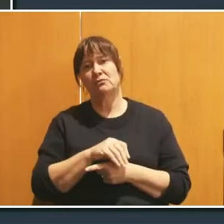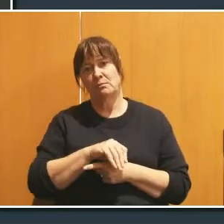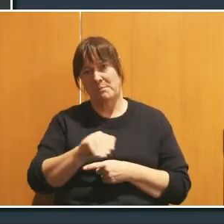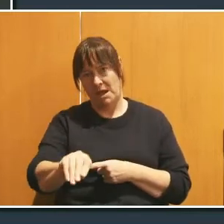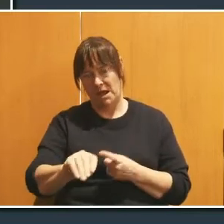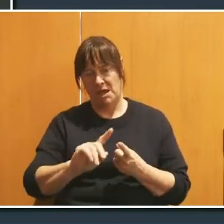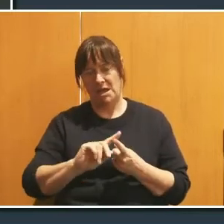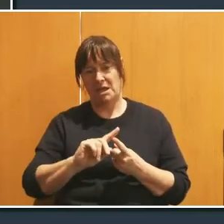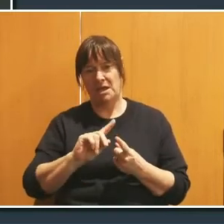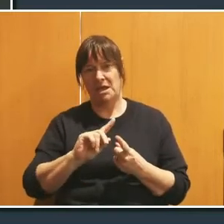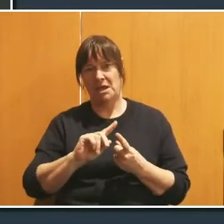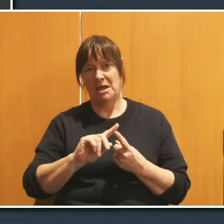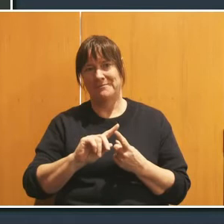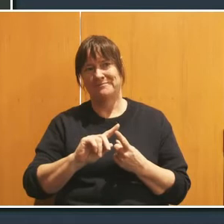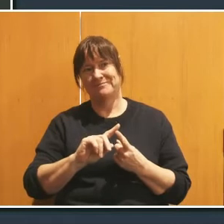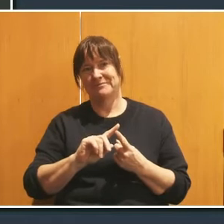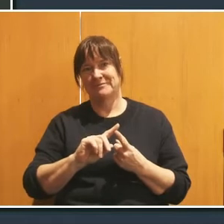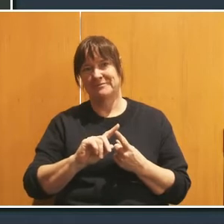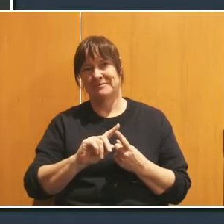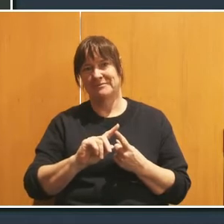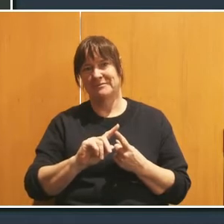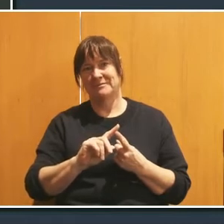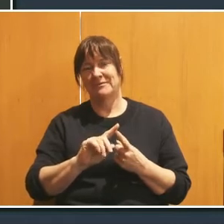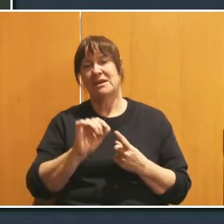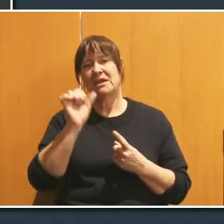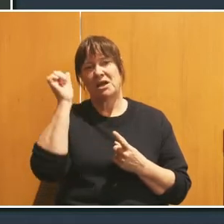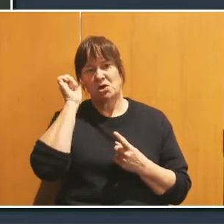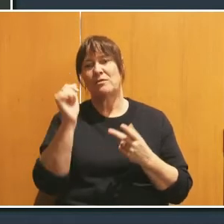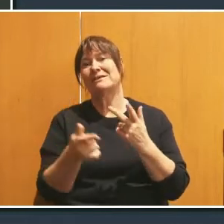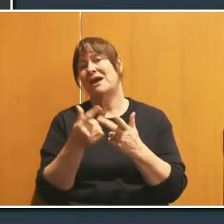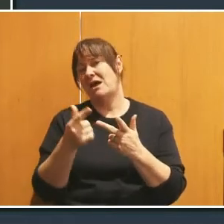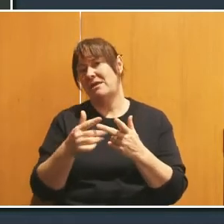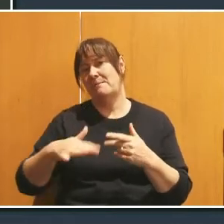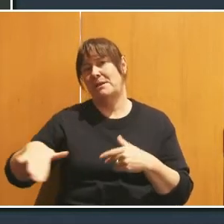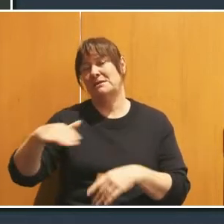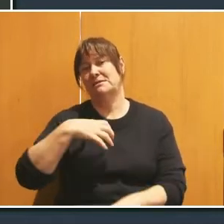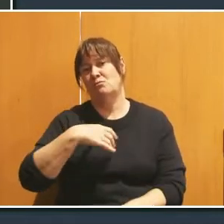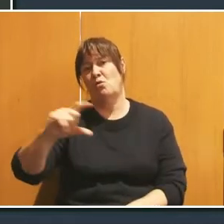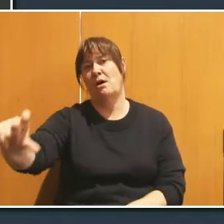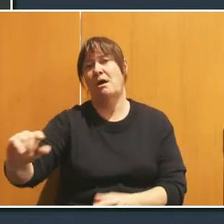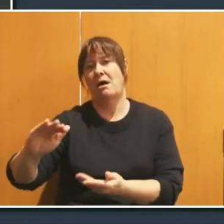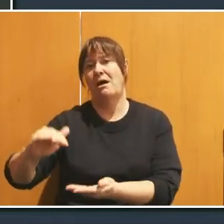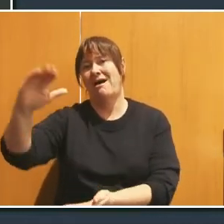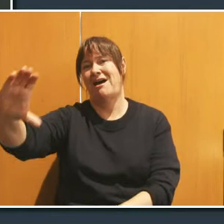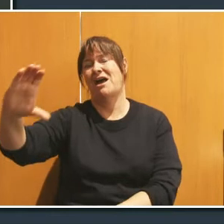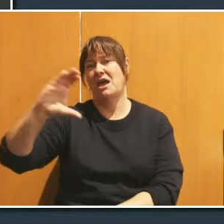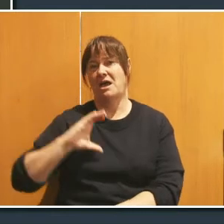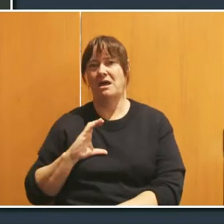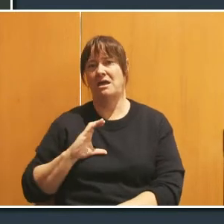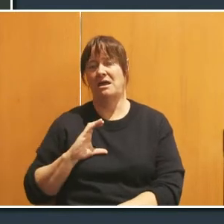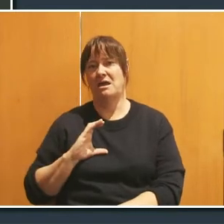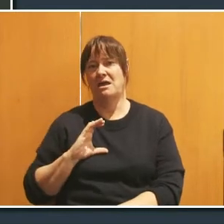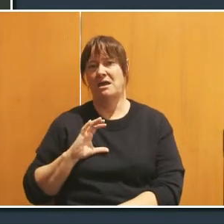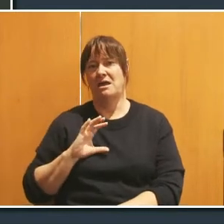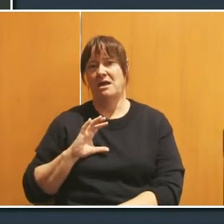know we probably don't have as big of a financial contribution as some other places, and I know these contributions